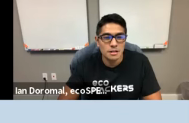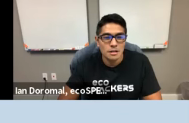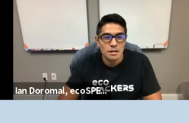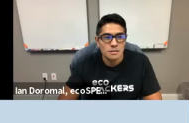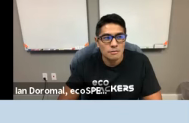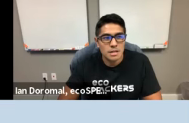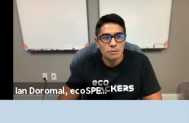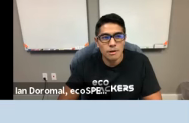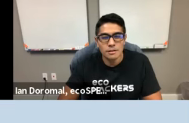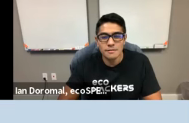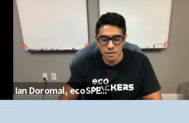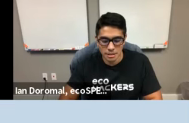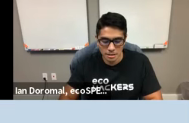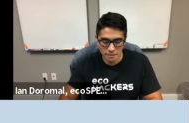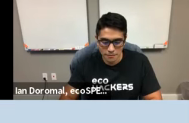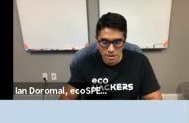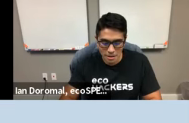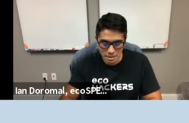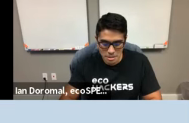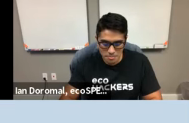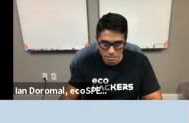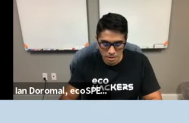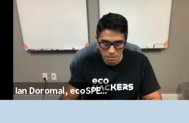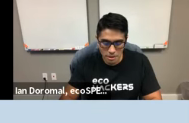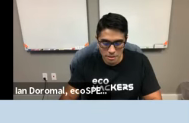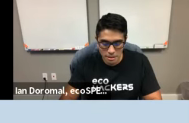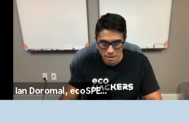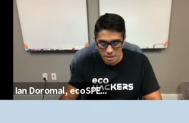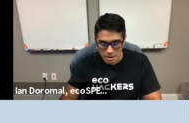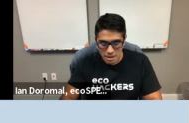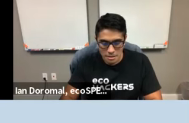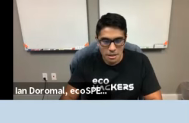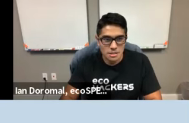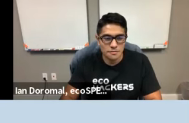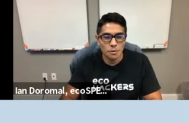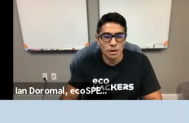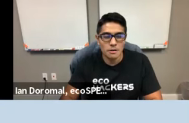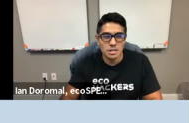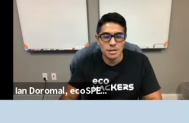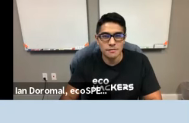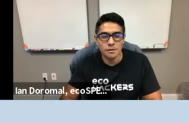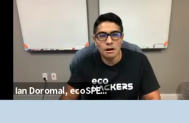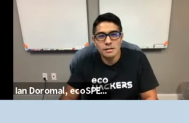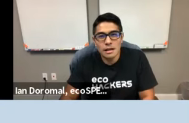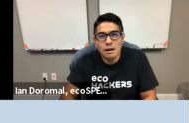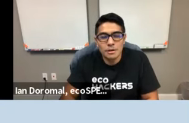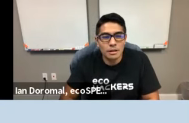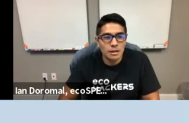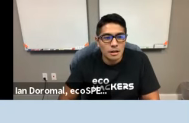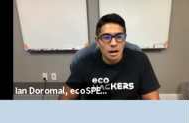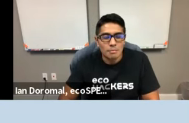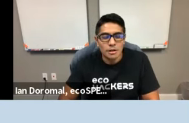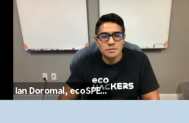us. So I would say we've done this pretty quickly in the last 4 years, especially for a hard tech